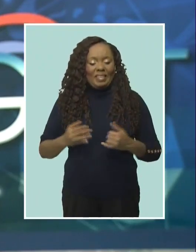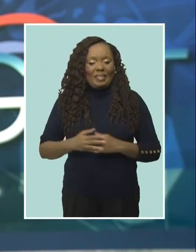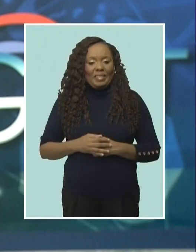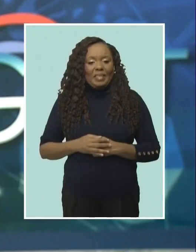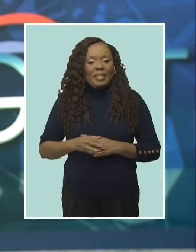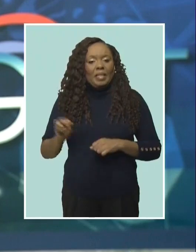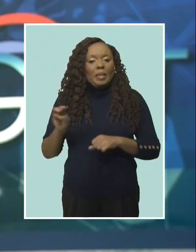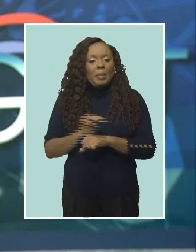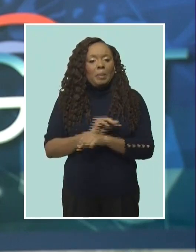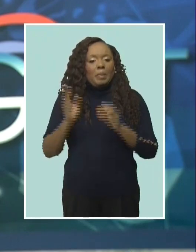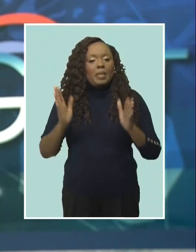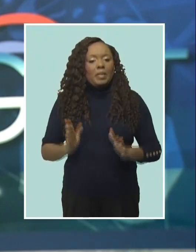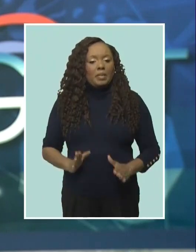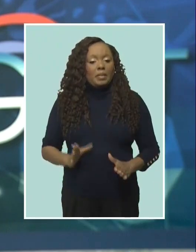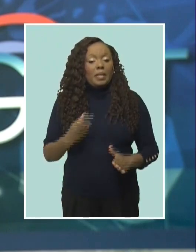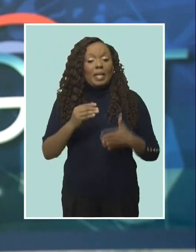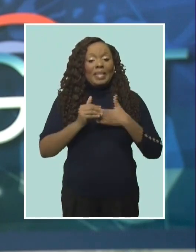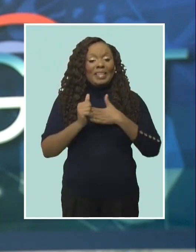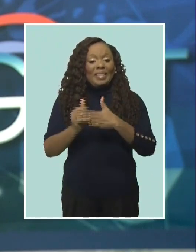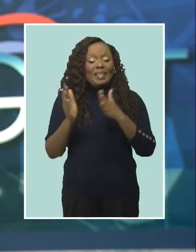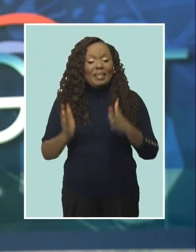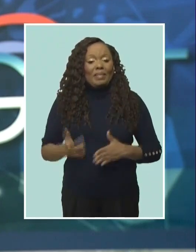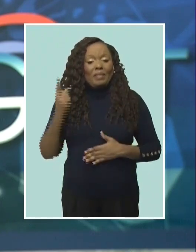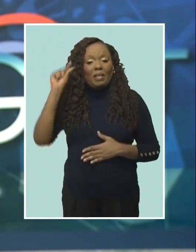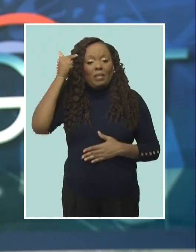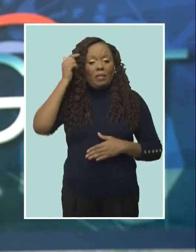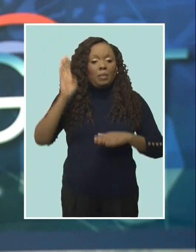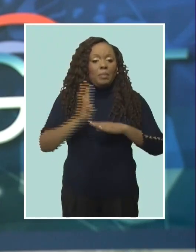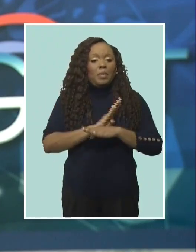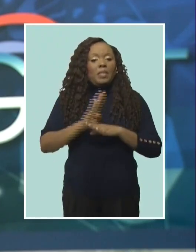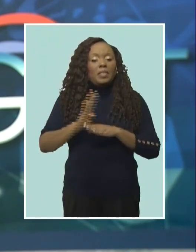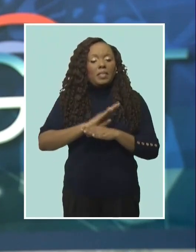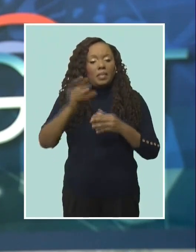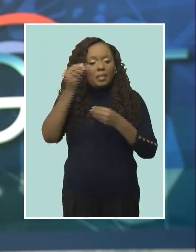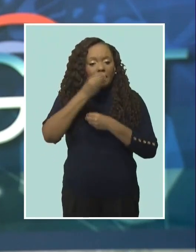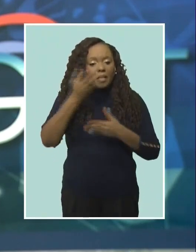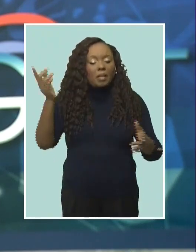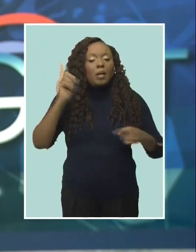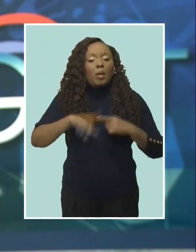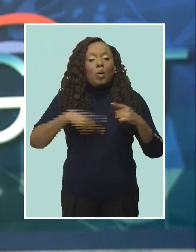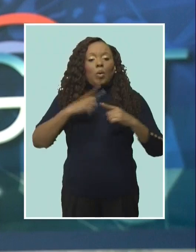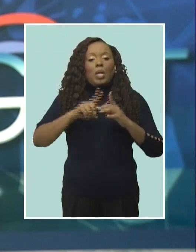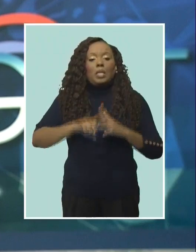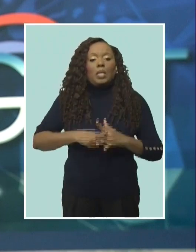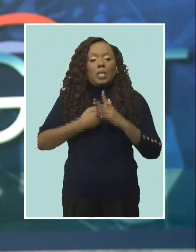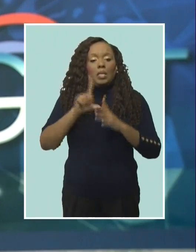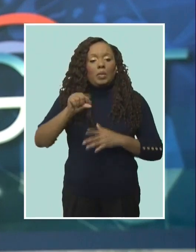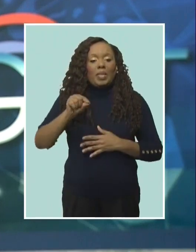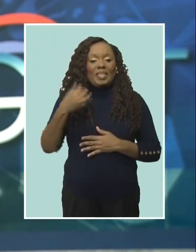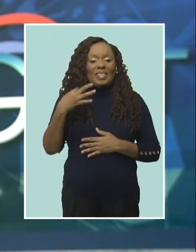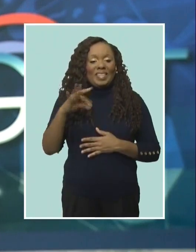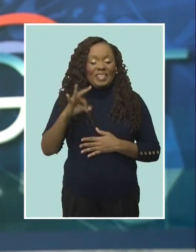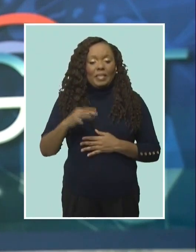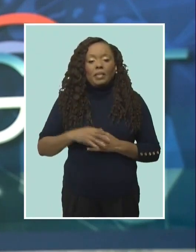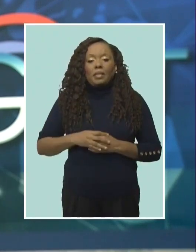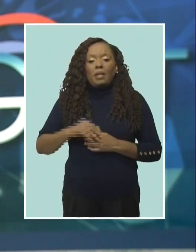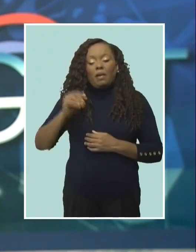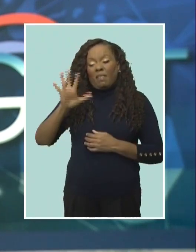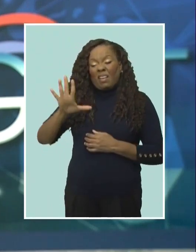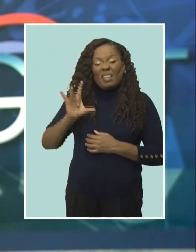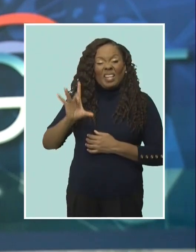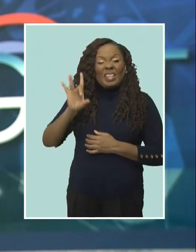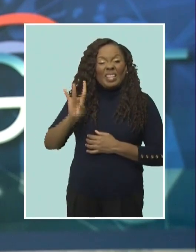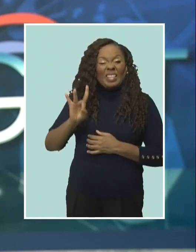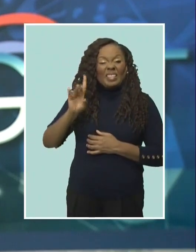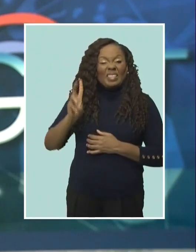and Leader of Government Business, Senator Lisa Cummins, revealed when the regime commenced in 2019, 586 new